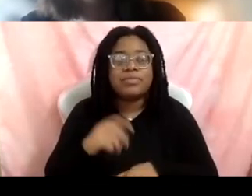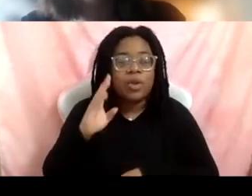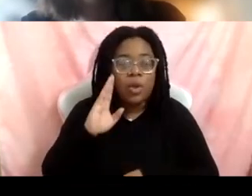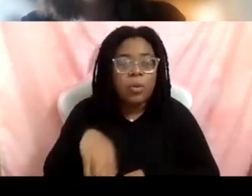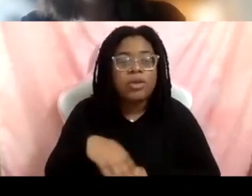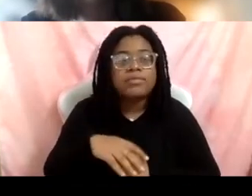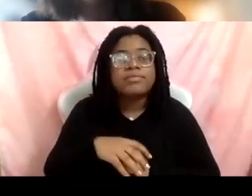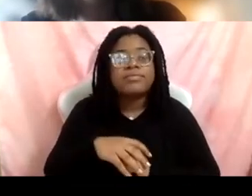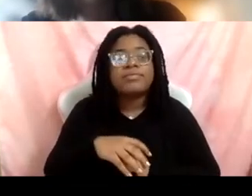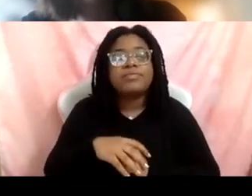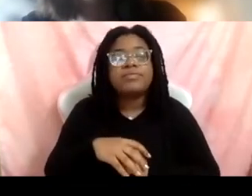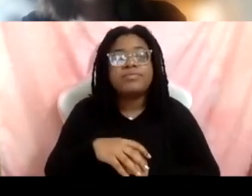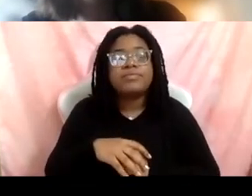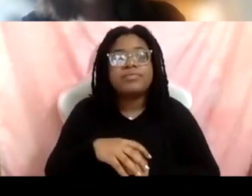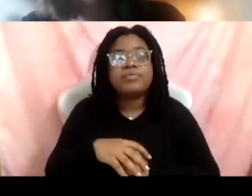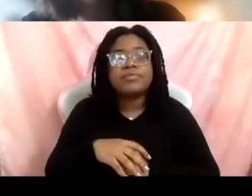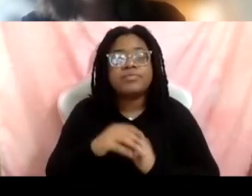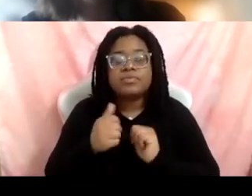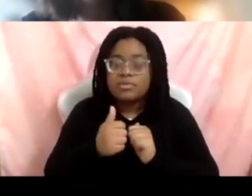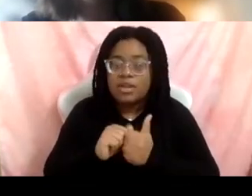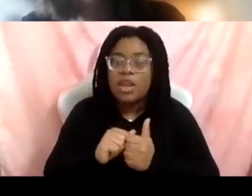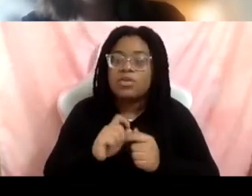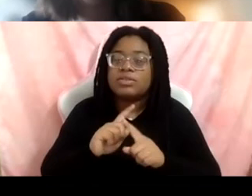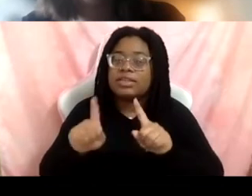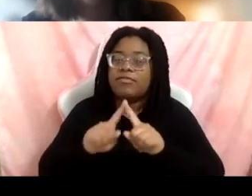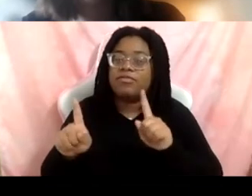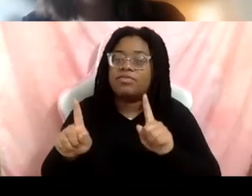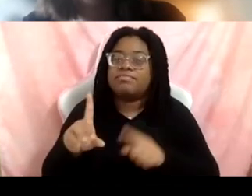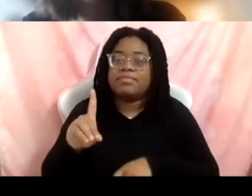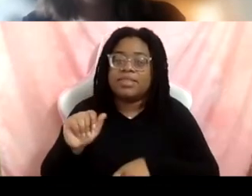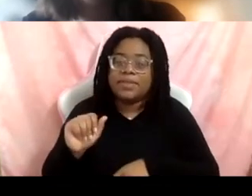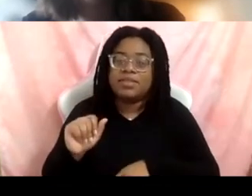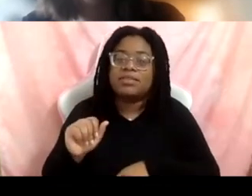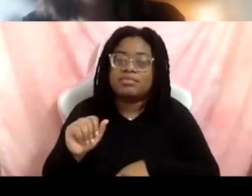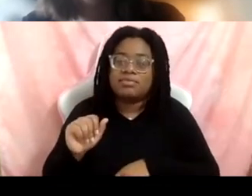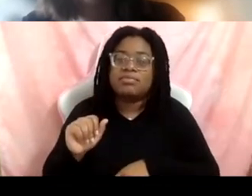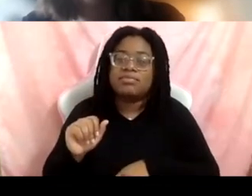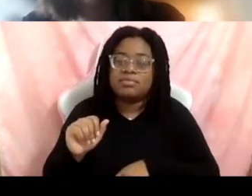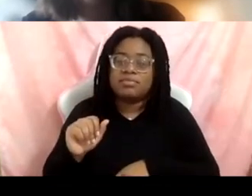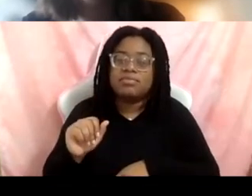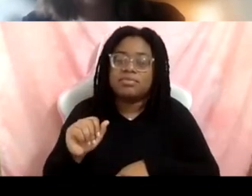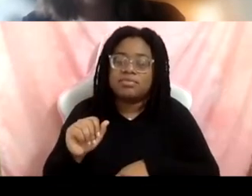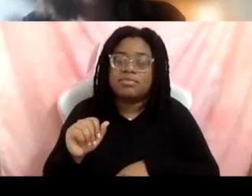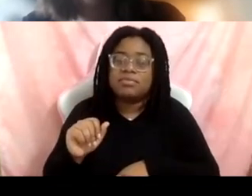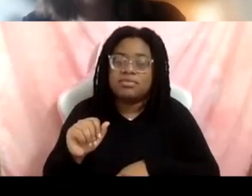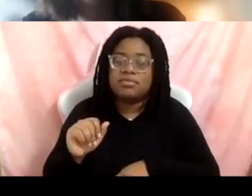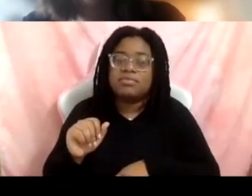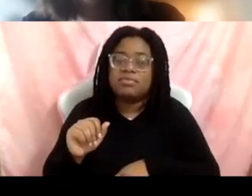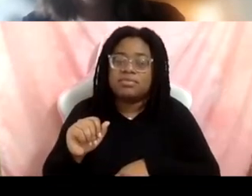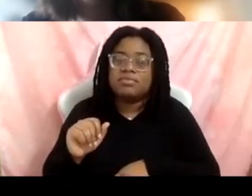knowing just how multifaceted disability is, and kind of